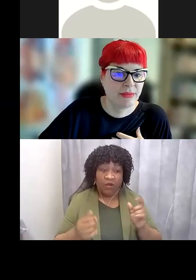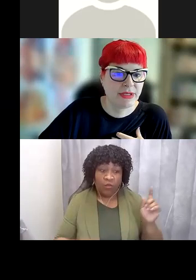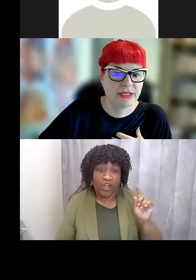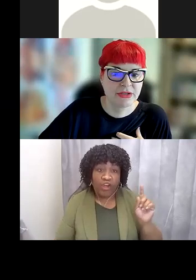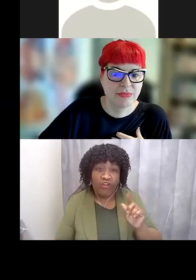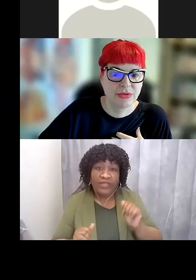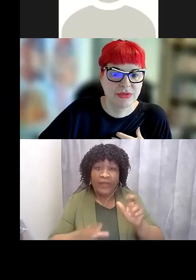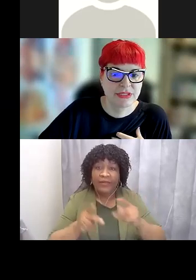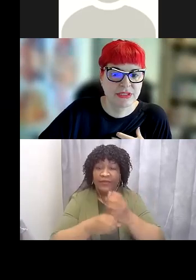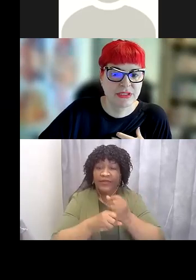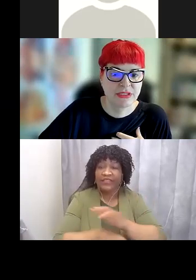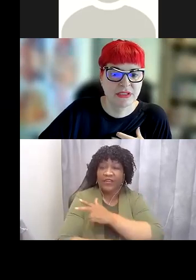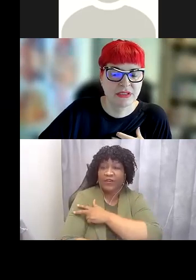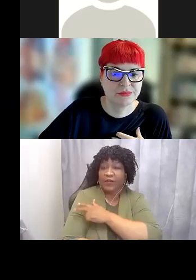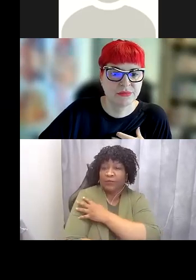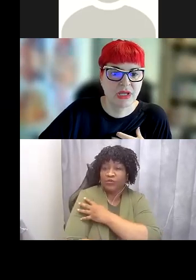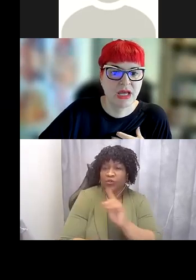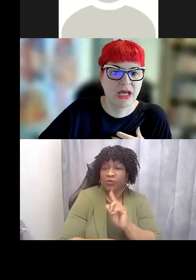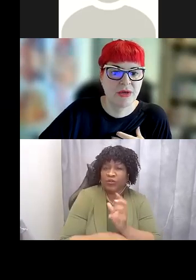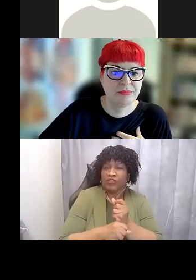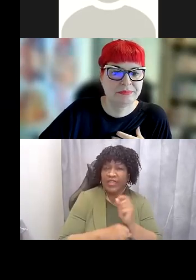where can people get their booster?